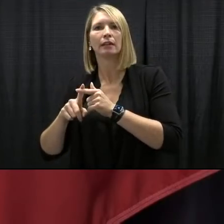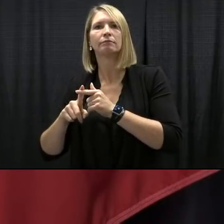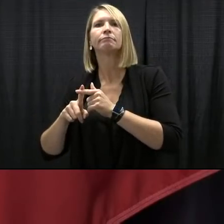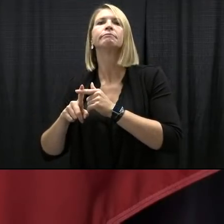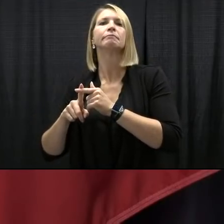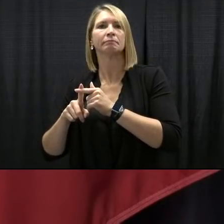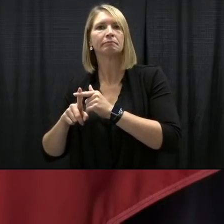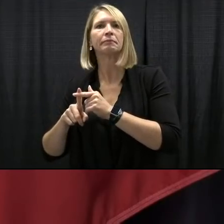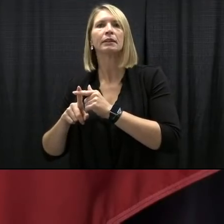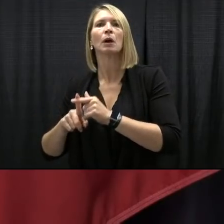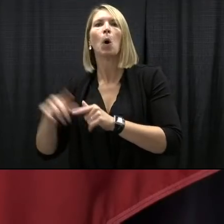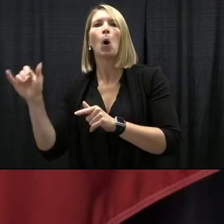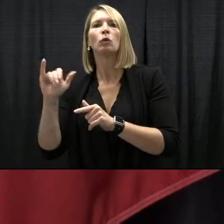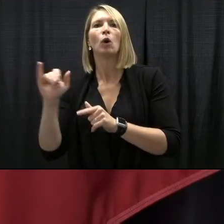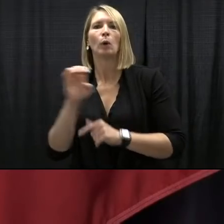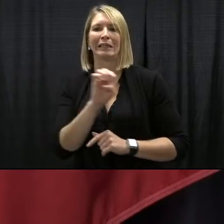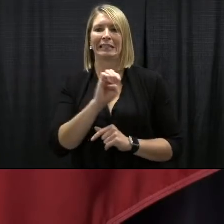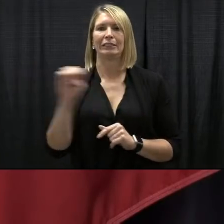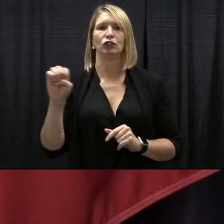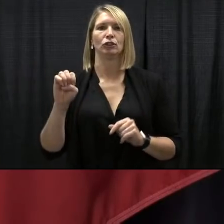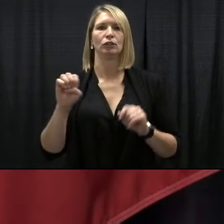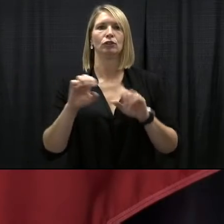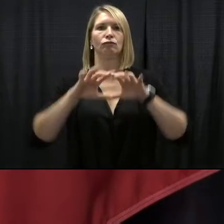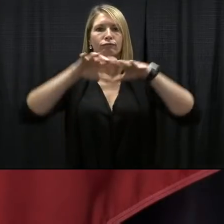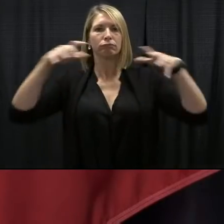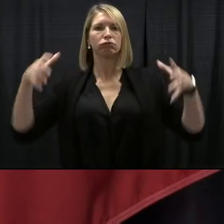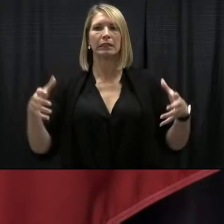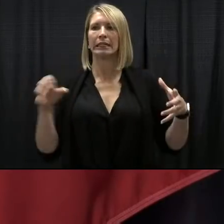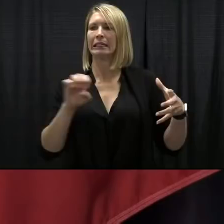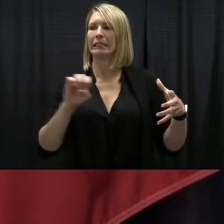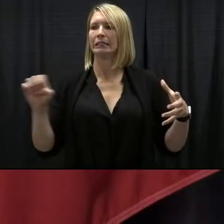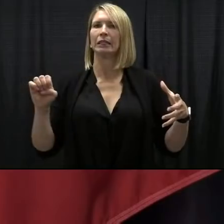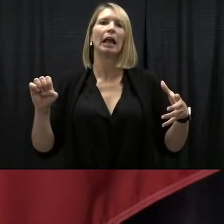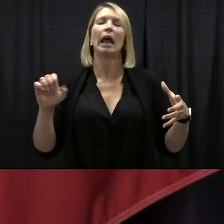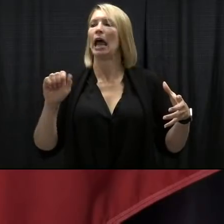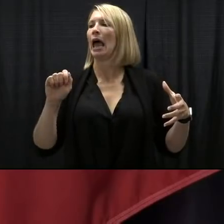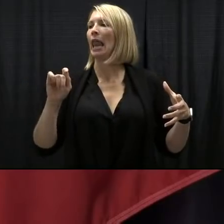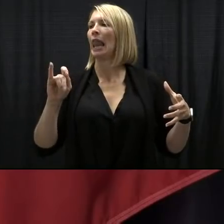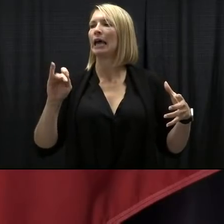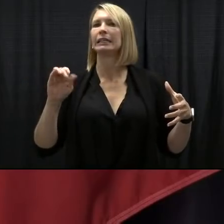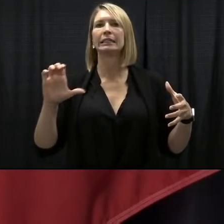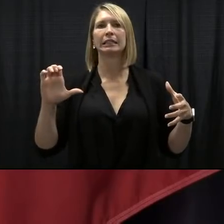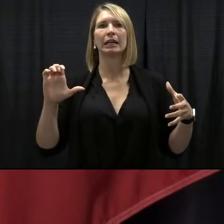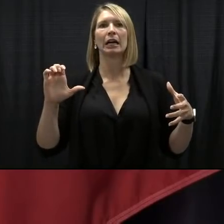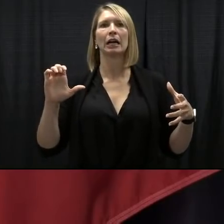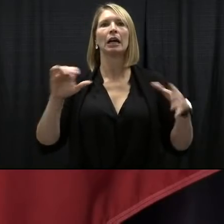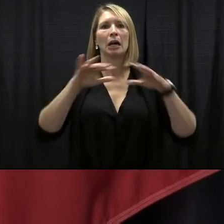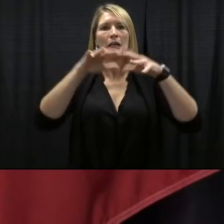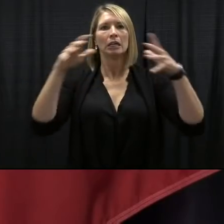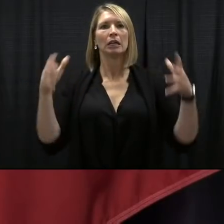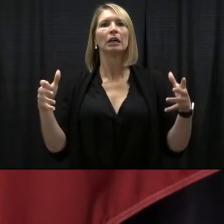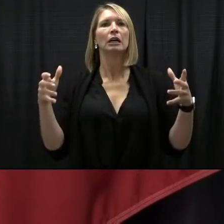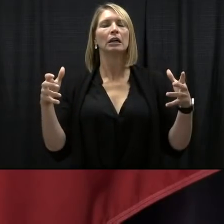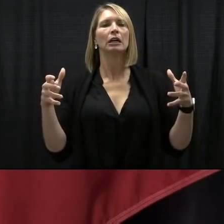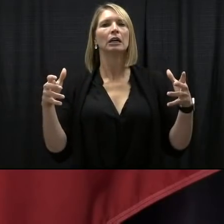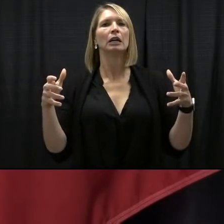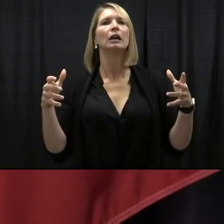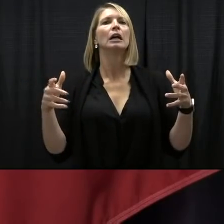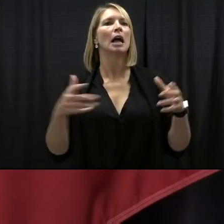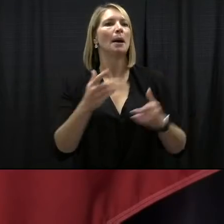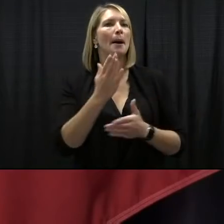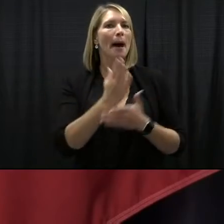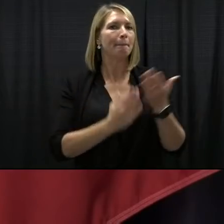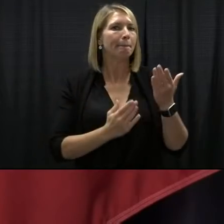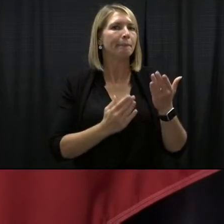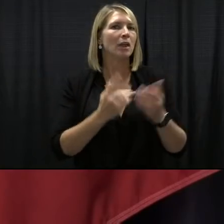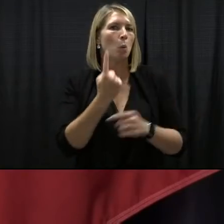Atlantic bubble. This means that travelers from Atlantic Canada must declare their vaccination status and isolate if partially